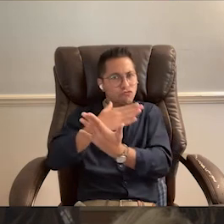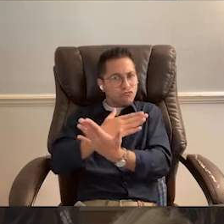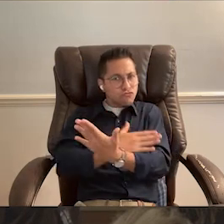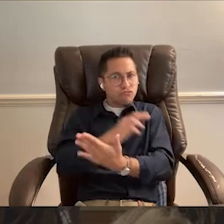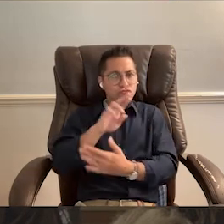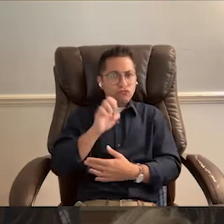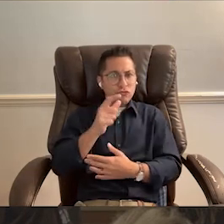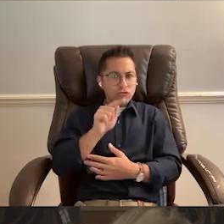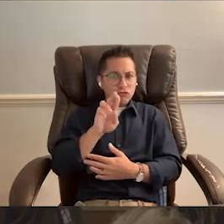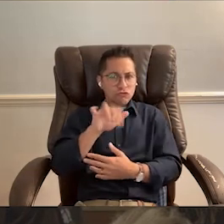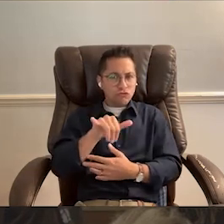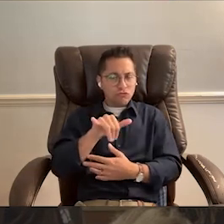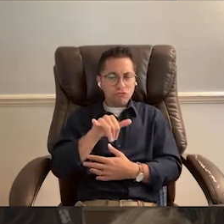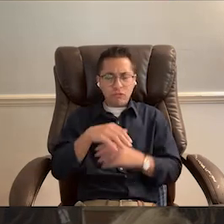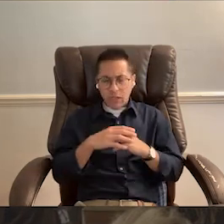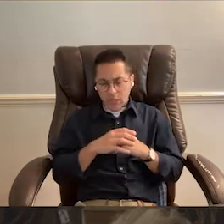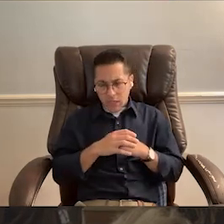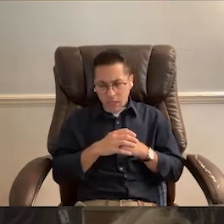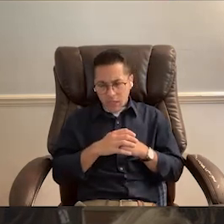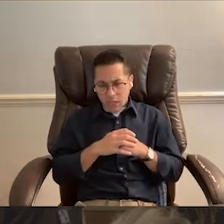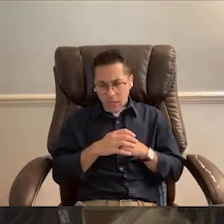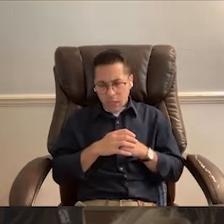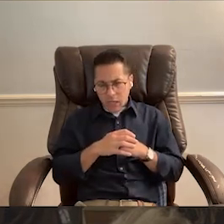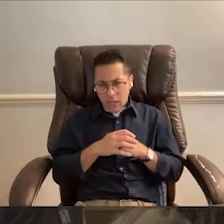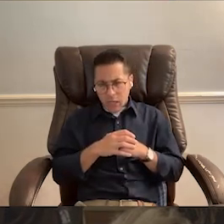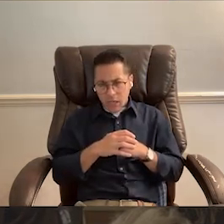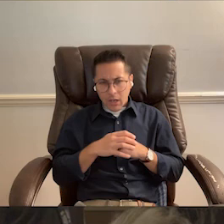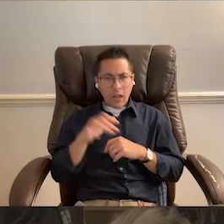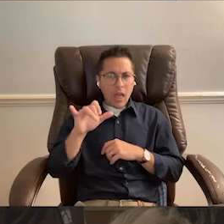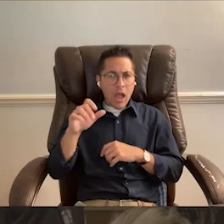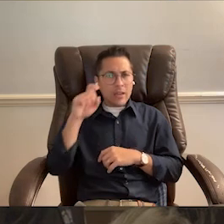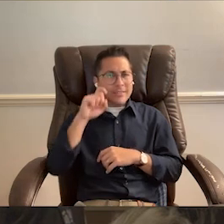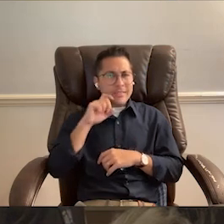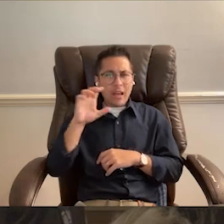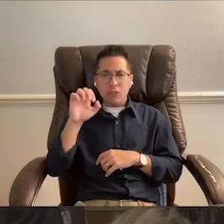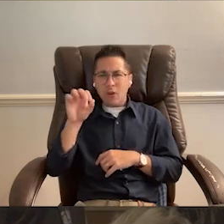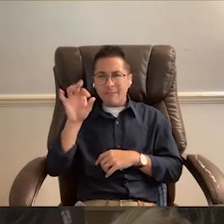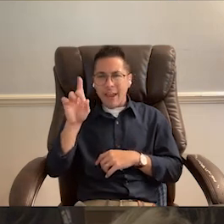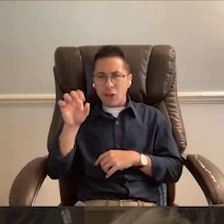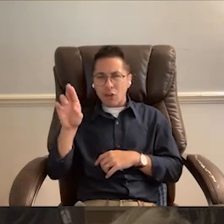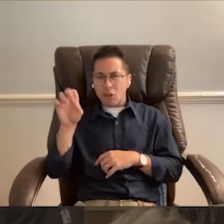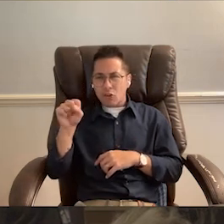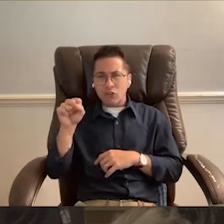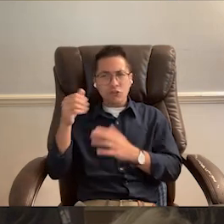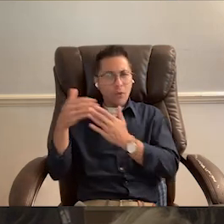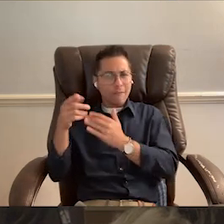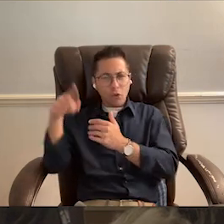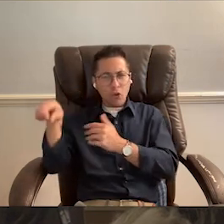think that there should be a registry like they have for every other offender,